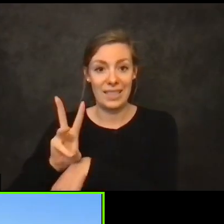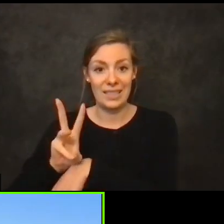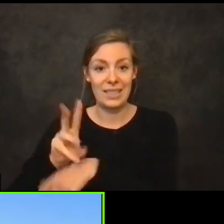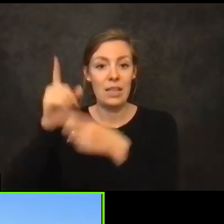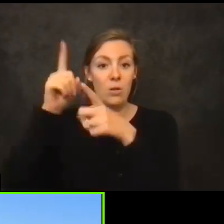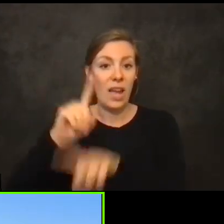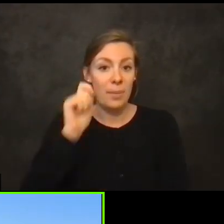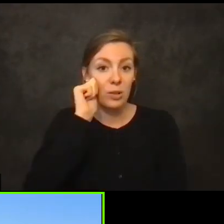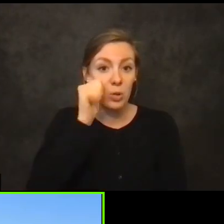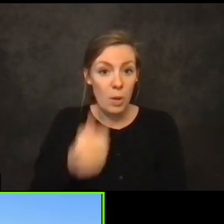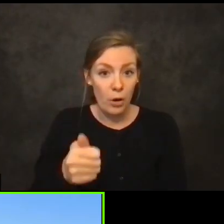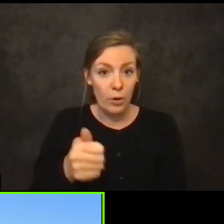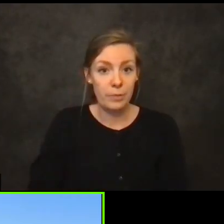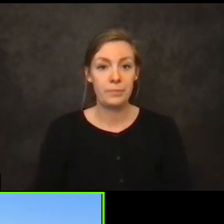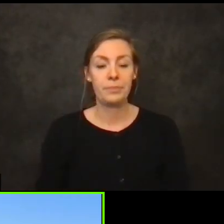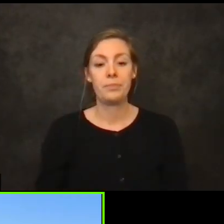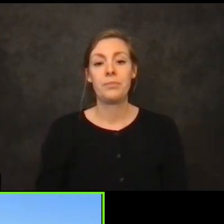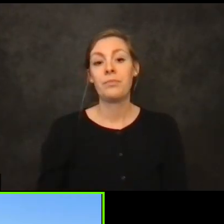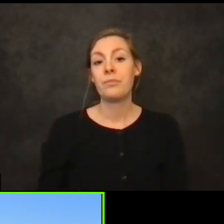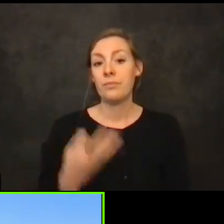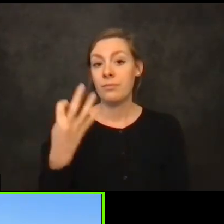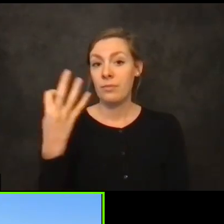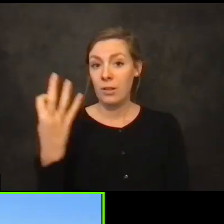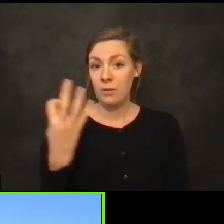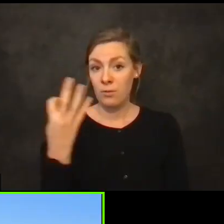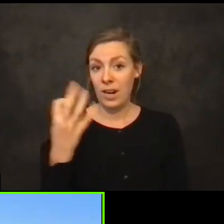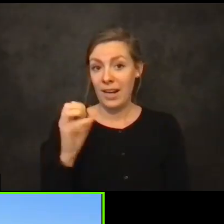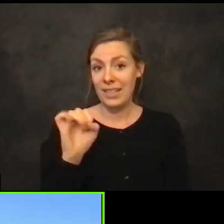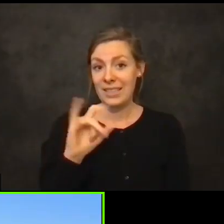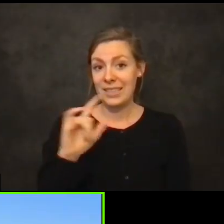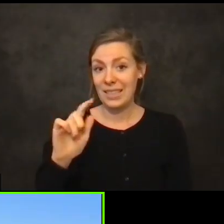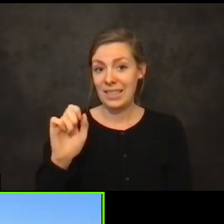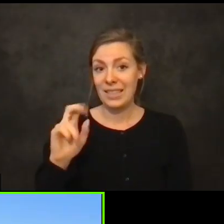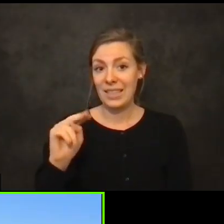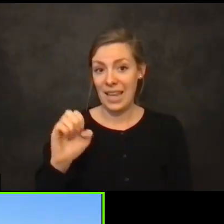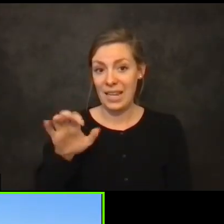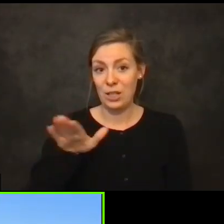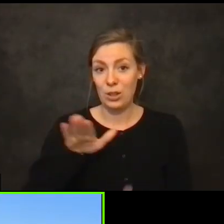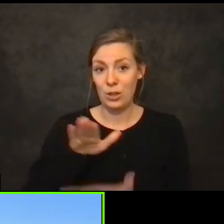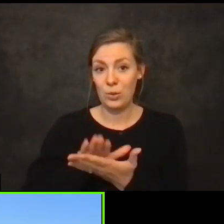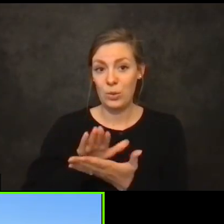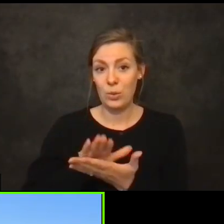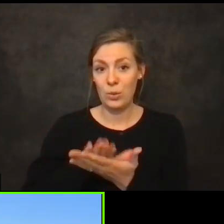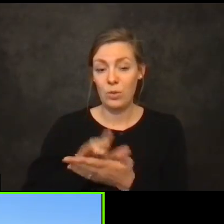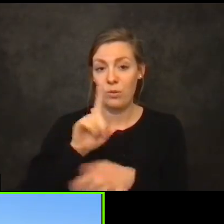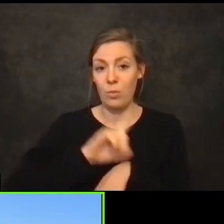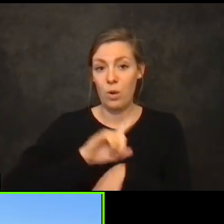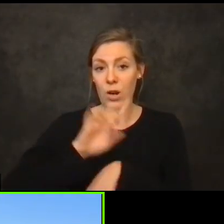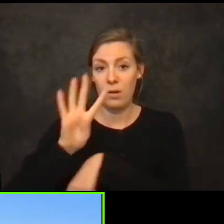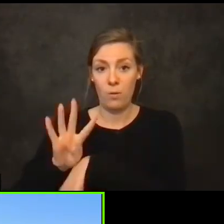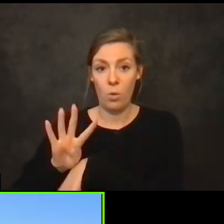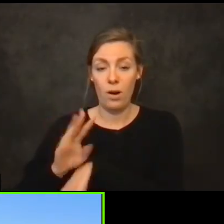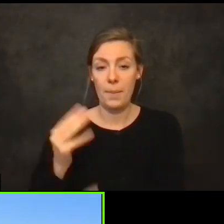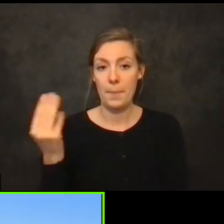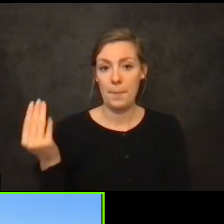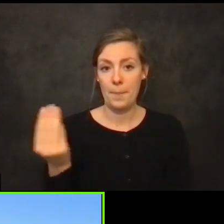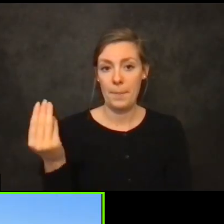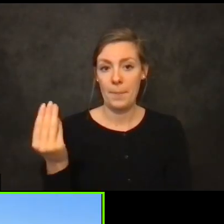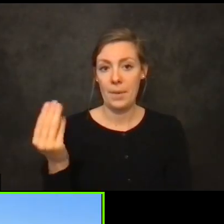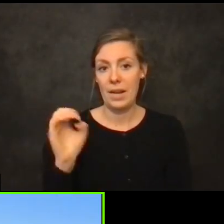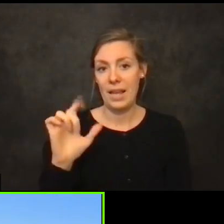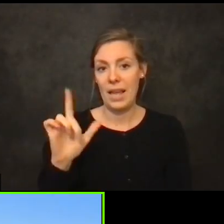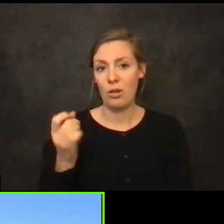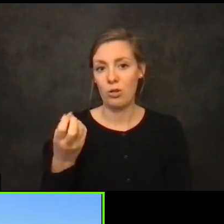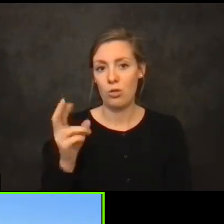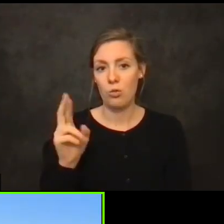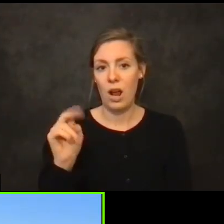place tomorrow. On Friday at Steel Lane School in Santa Rosa from 1 to 4, and on Monday at El Verano